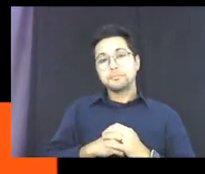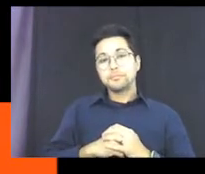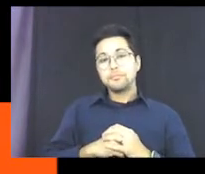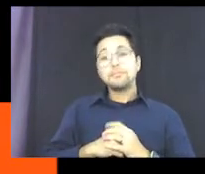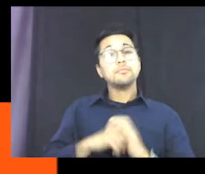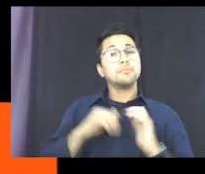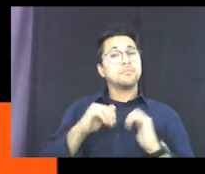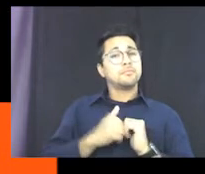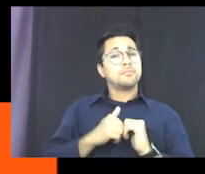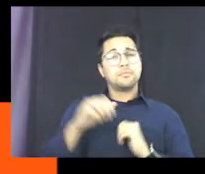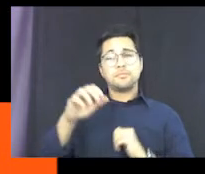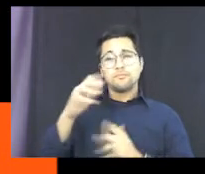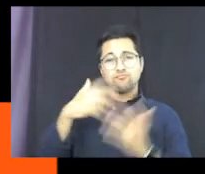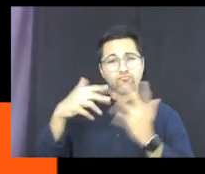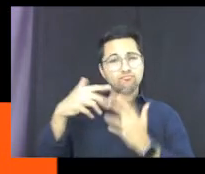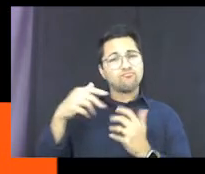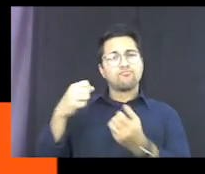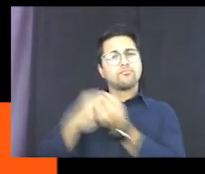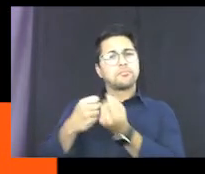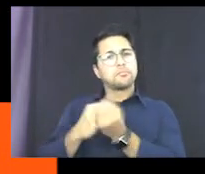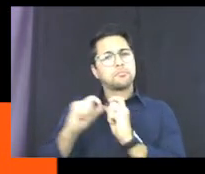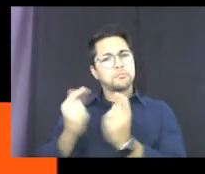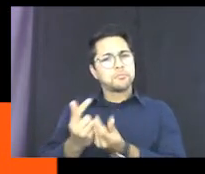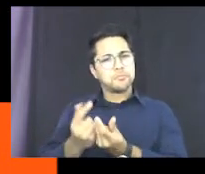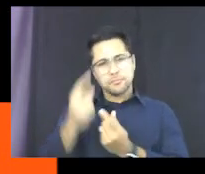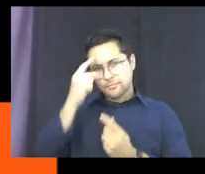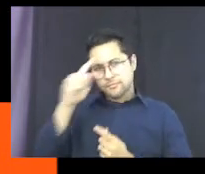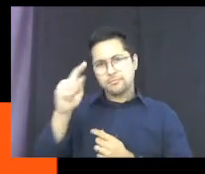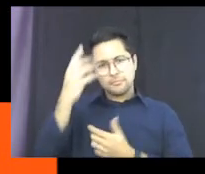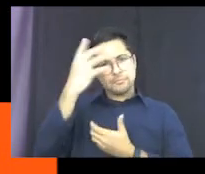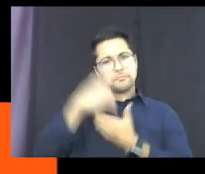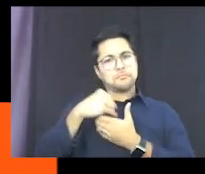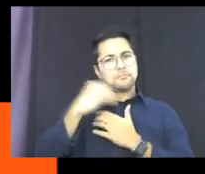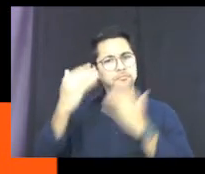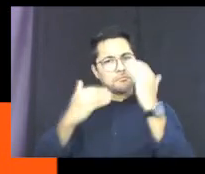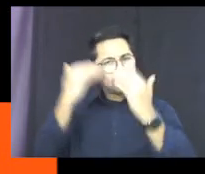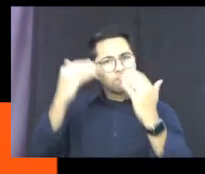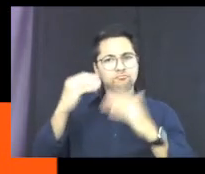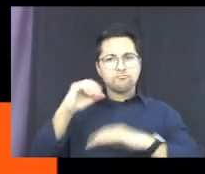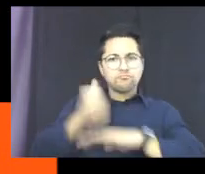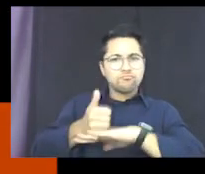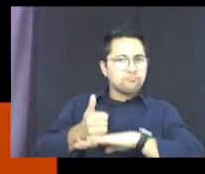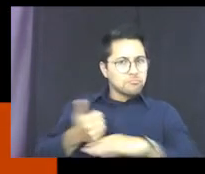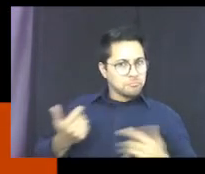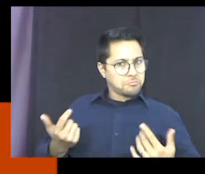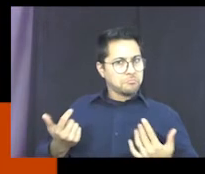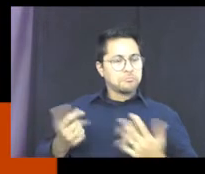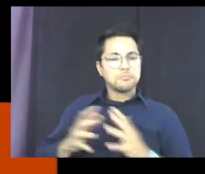How are social and support groups for autistic adults typically structured?